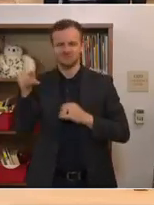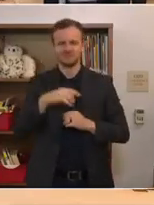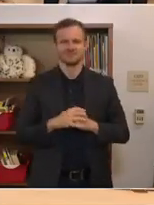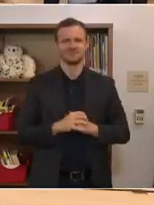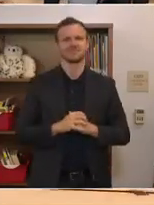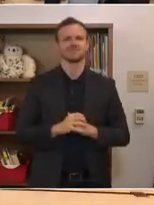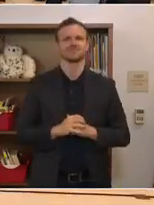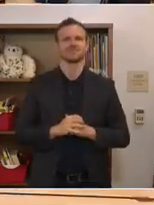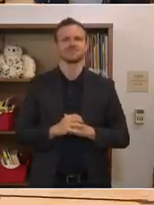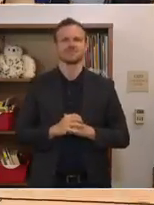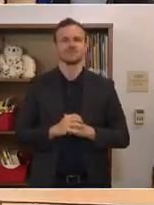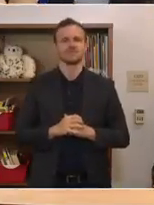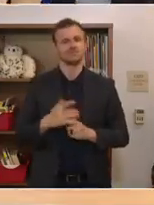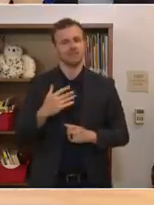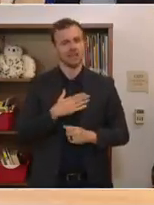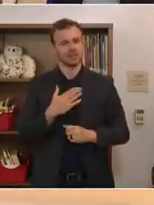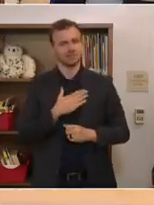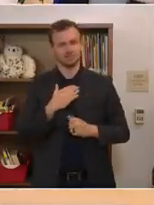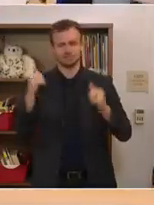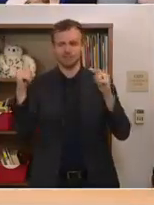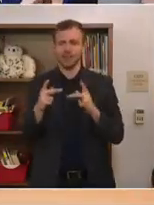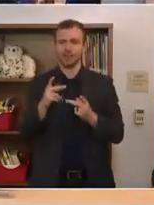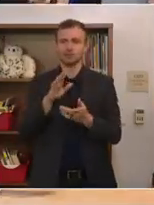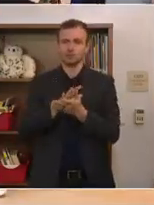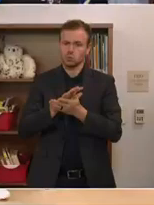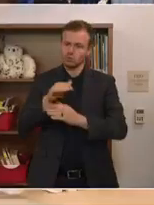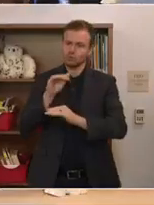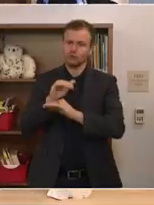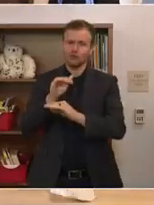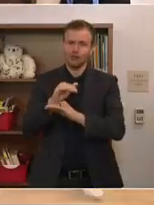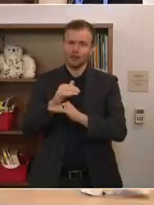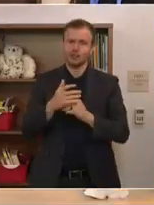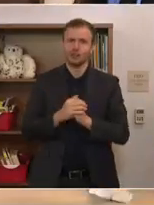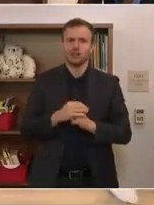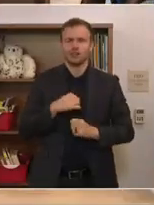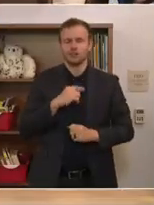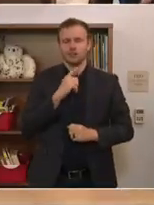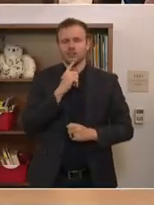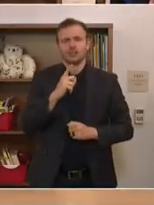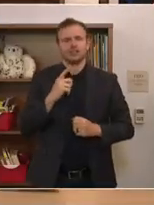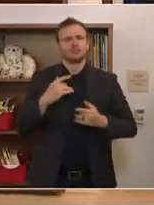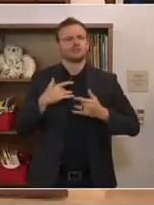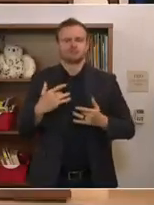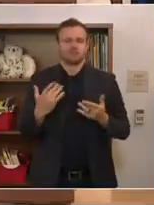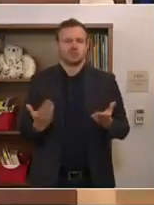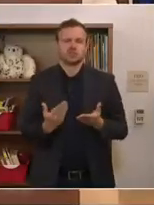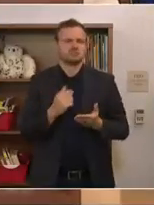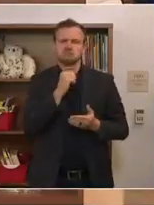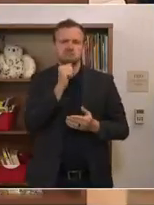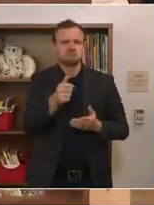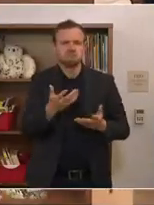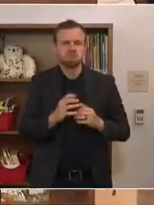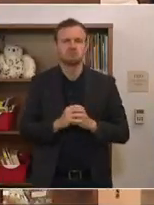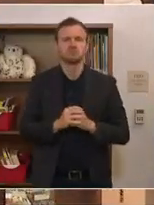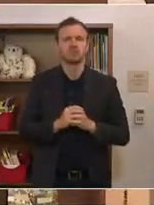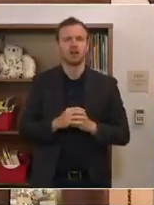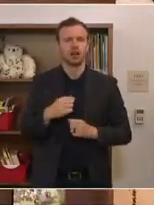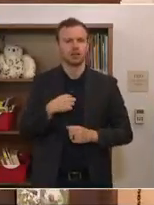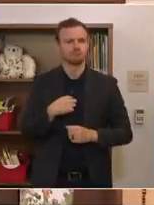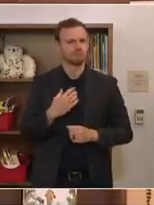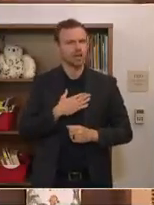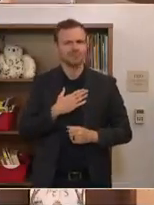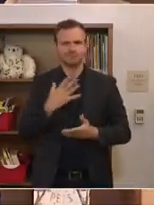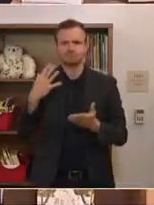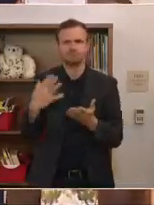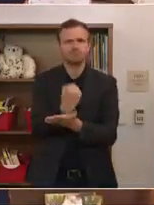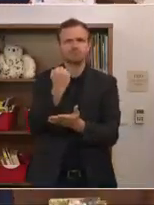Well, happy Back to School Night, everybody. I am just really excited to be here. I'm excited to be here